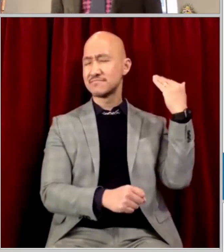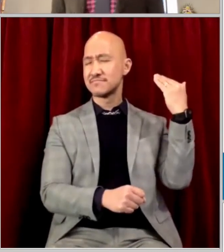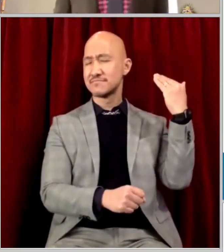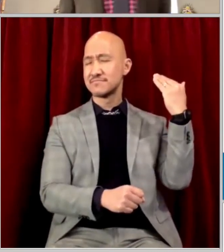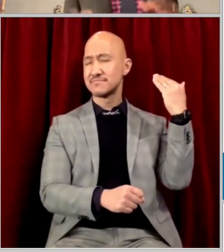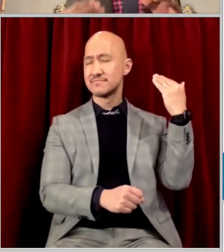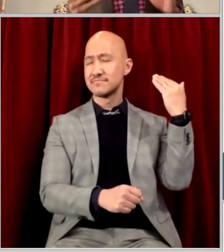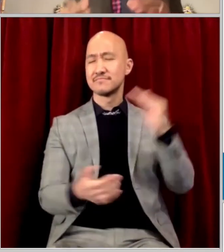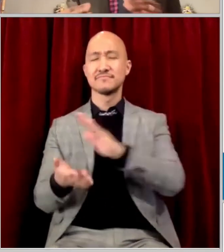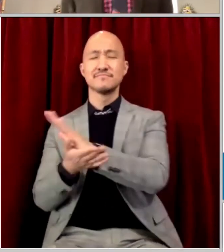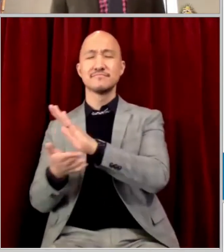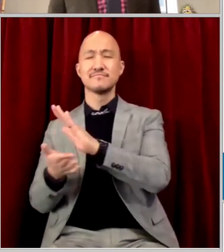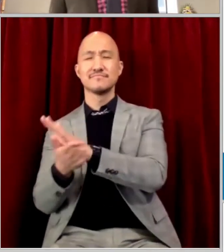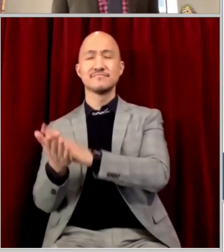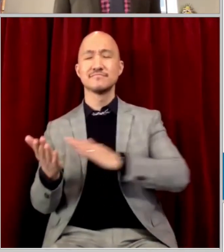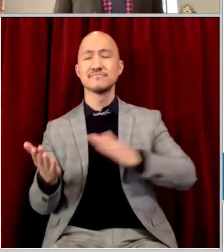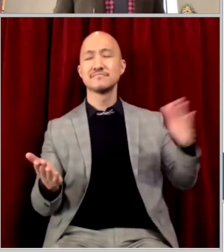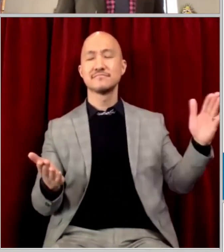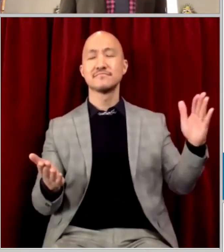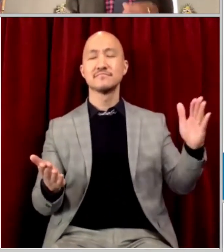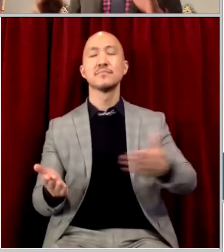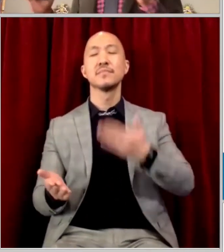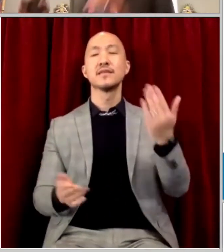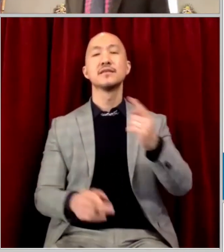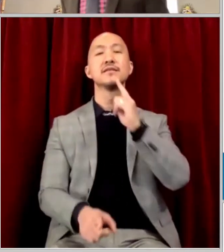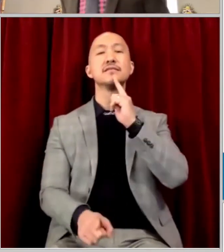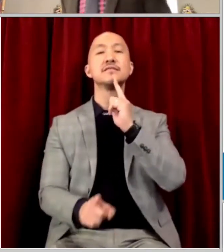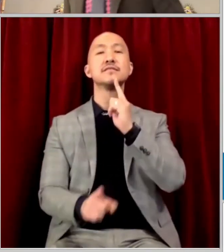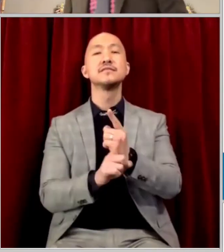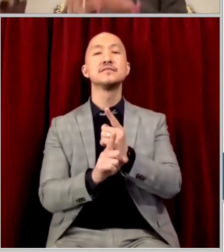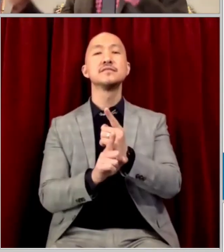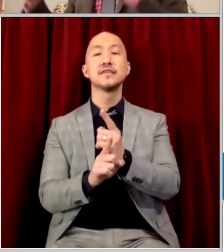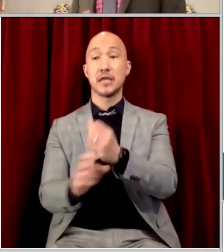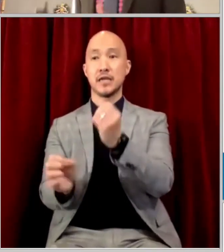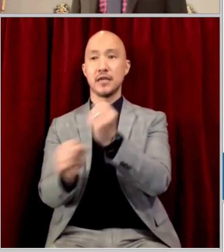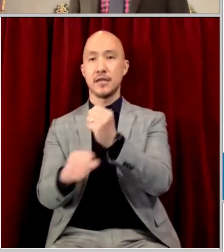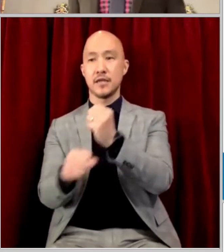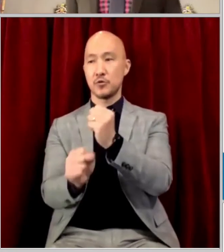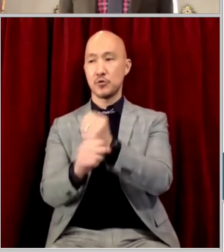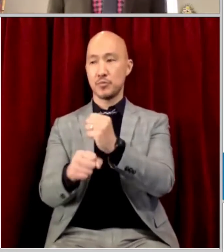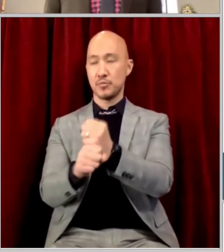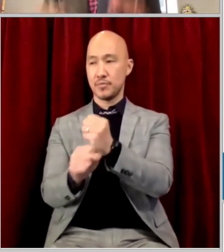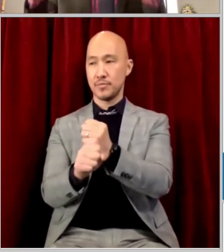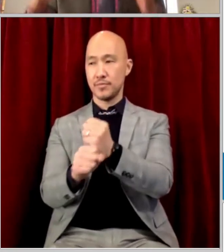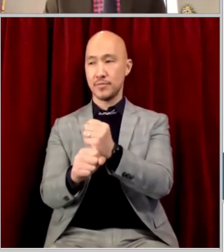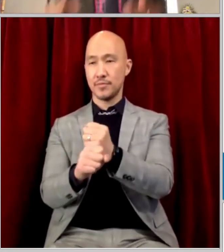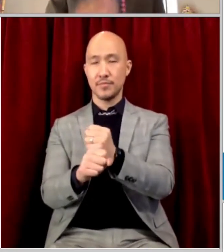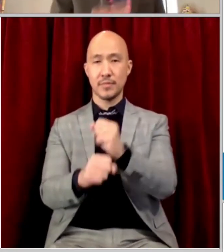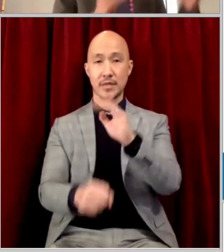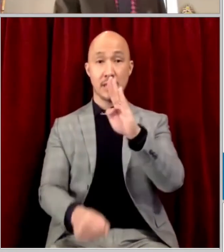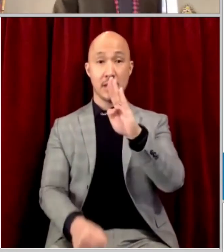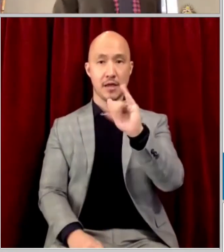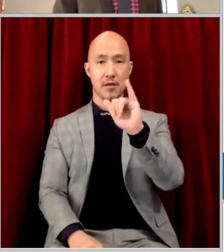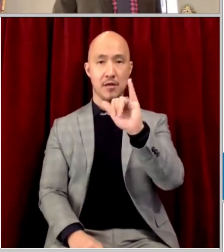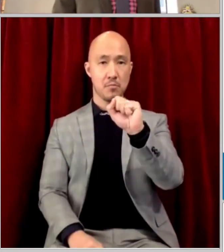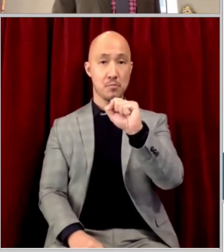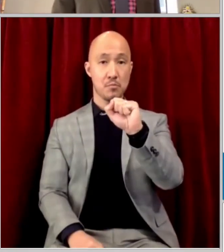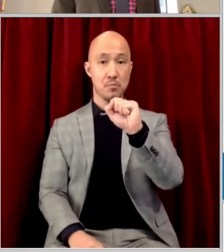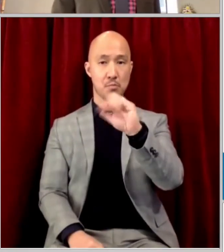Brook, a sister made biscuits, and she mistakenly made those biscuits with unsalted